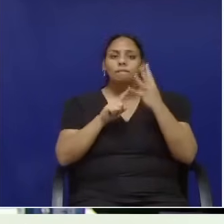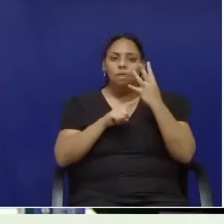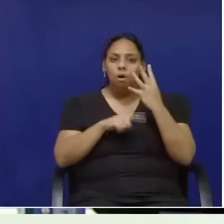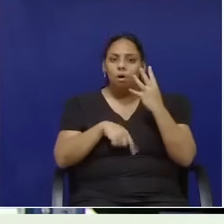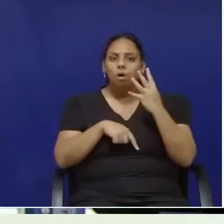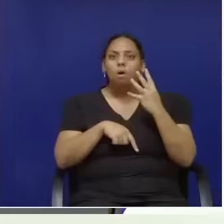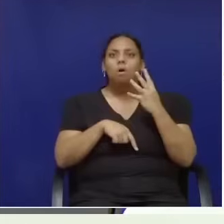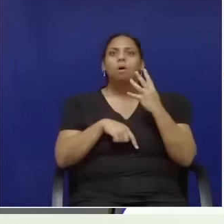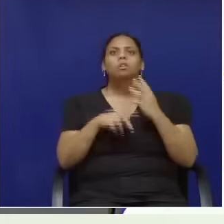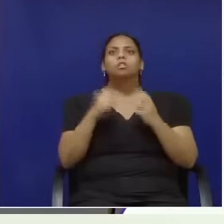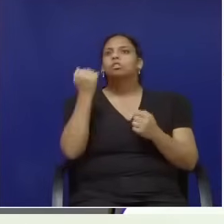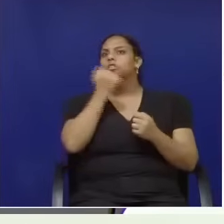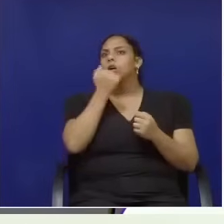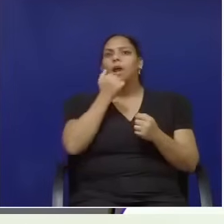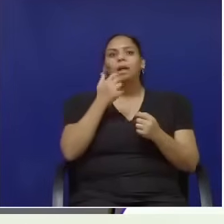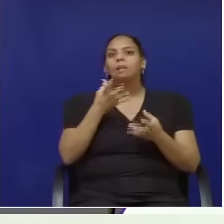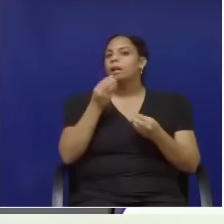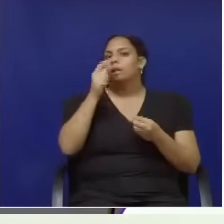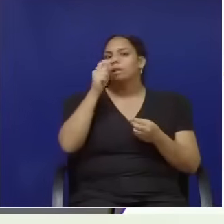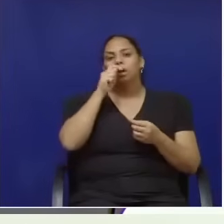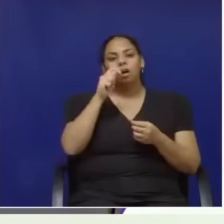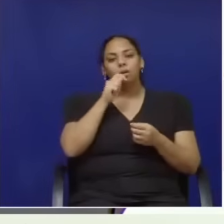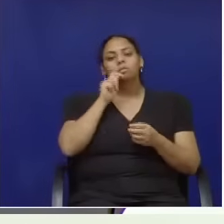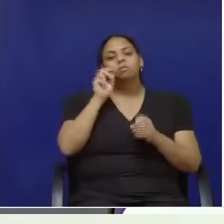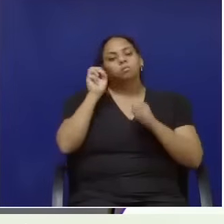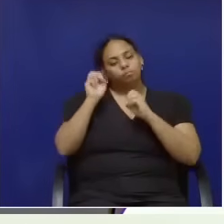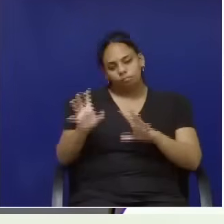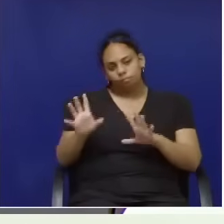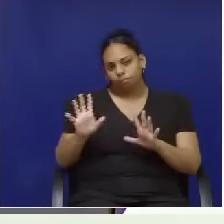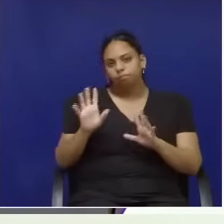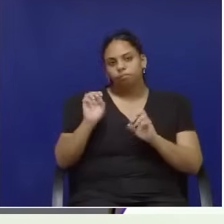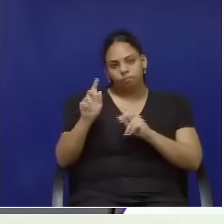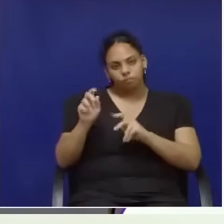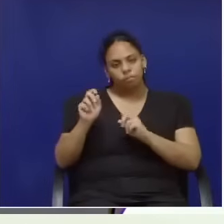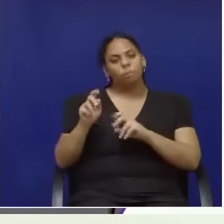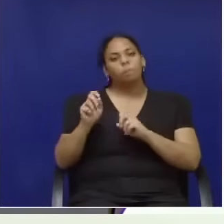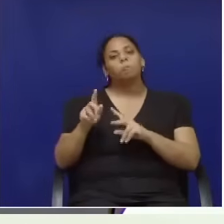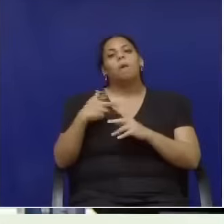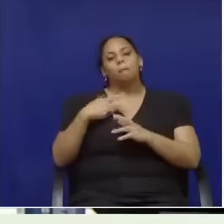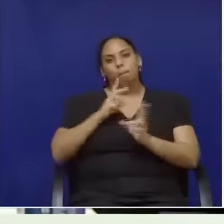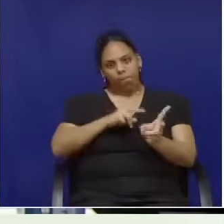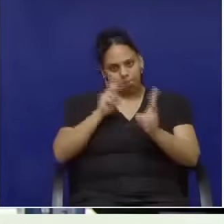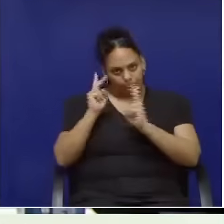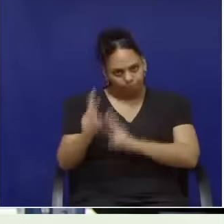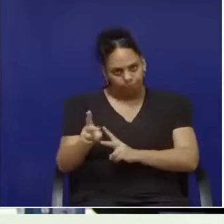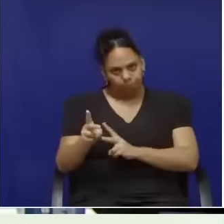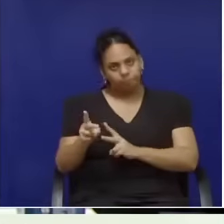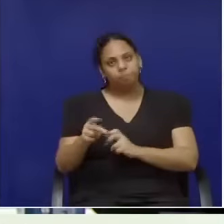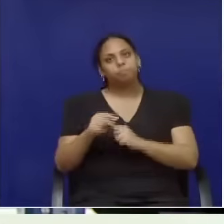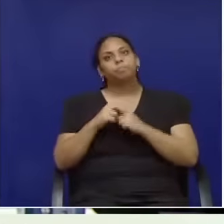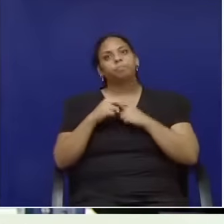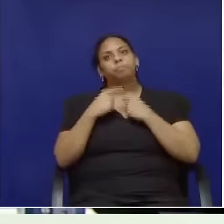Pretoria. I didn't get the answer, Minister, Oh, so you can okay. please do the honors Okay, and answer let me repeat.